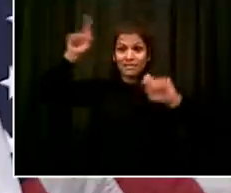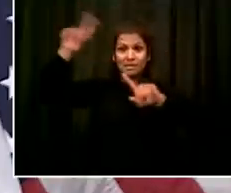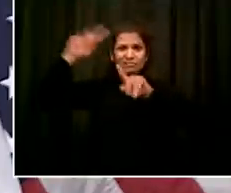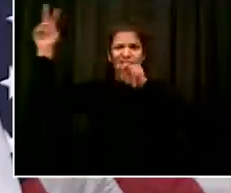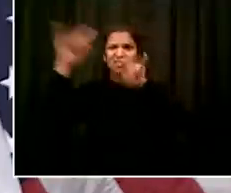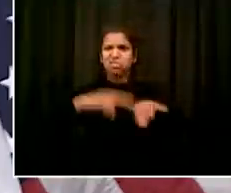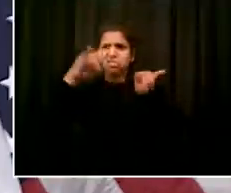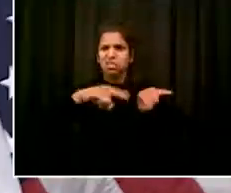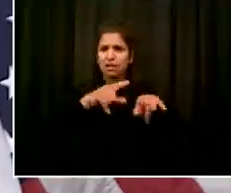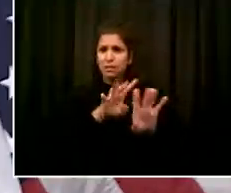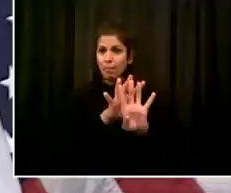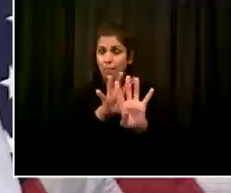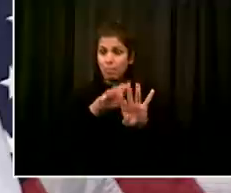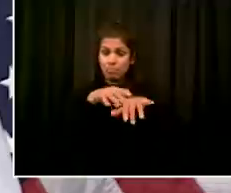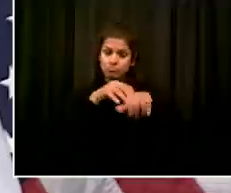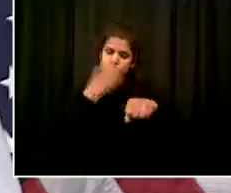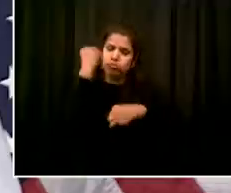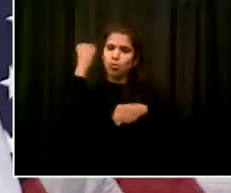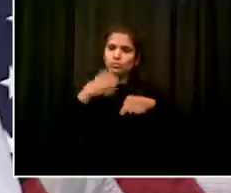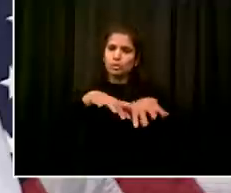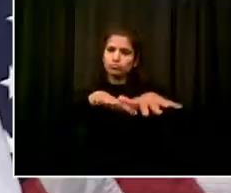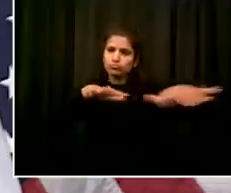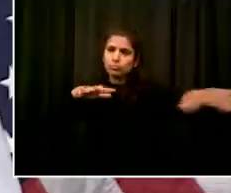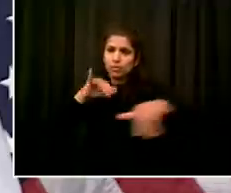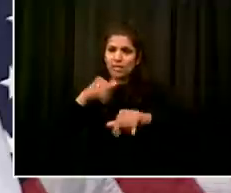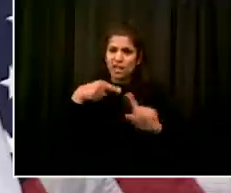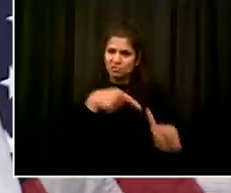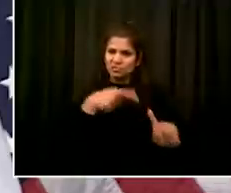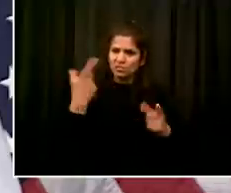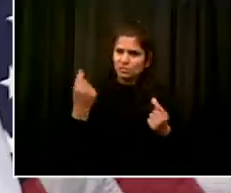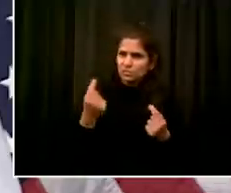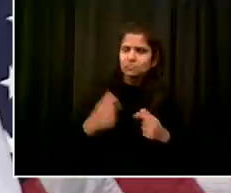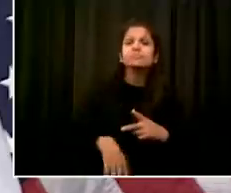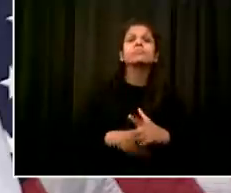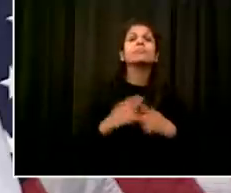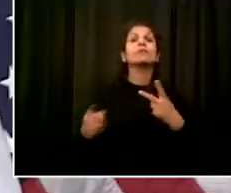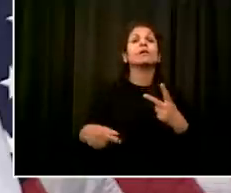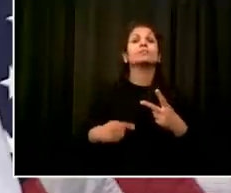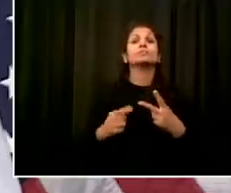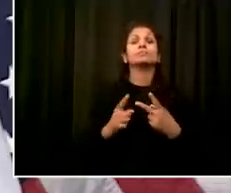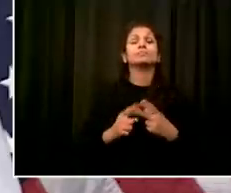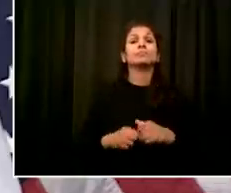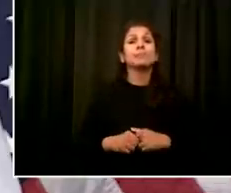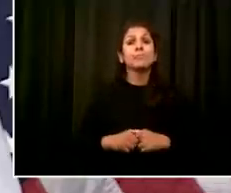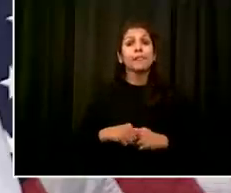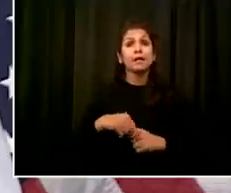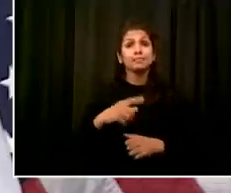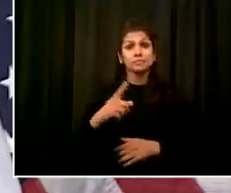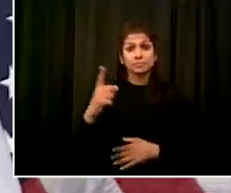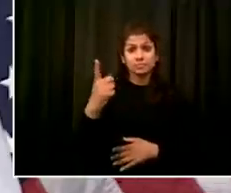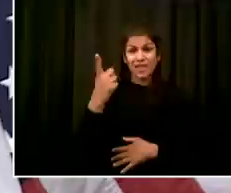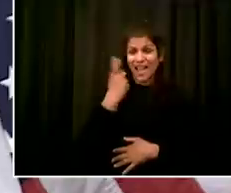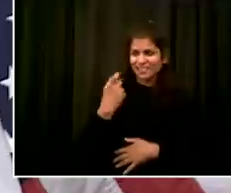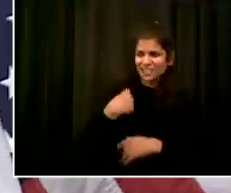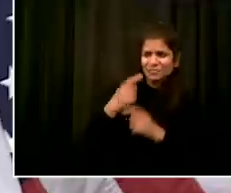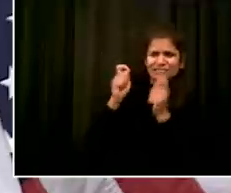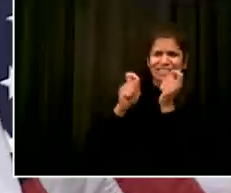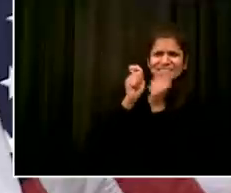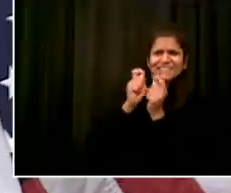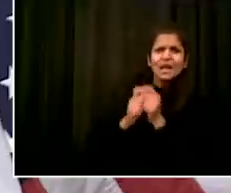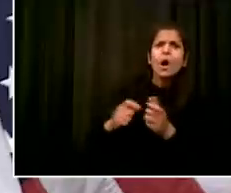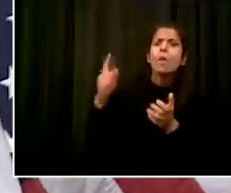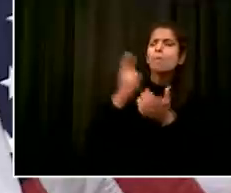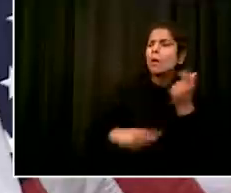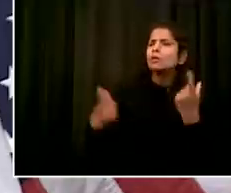The tactical approach was based on keeping peace in every sense of the word. So Dana,